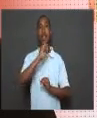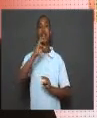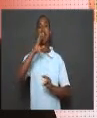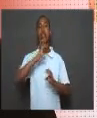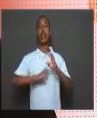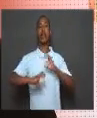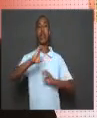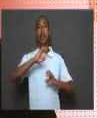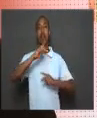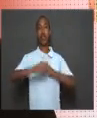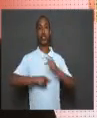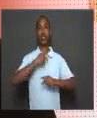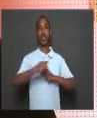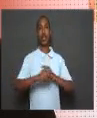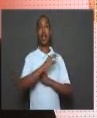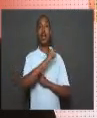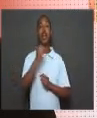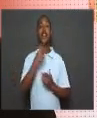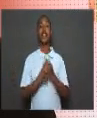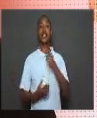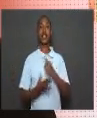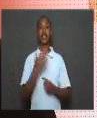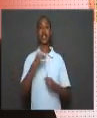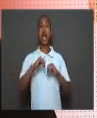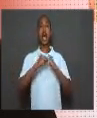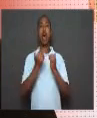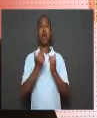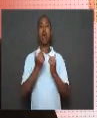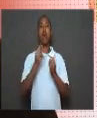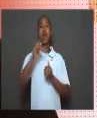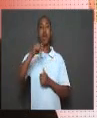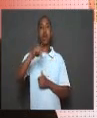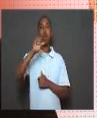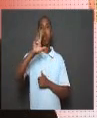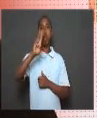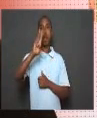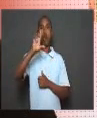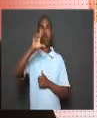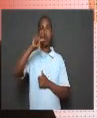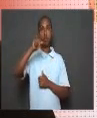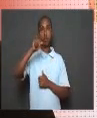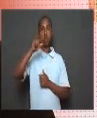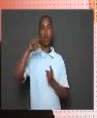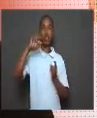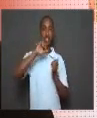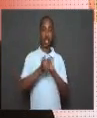chemical processes, and discussed how that pulp is turned into